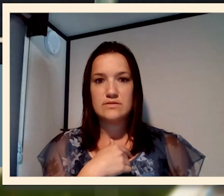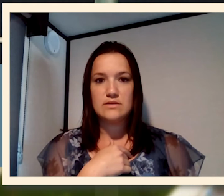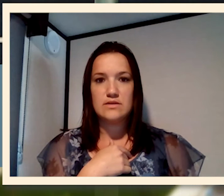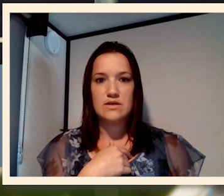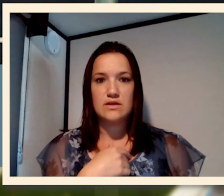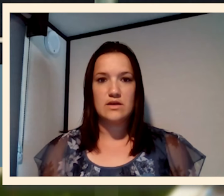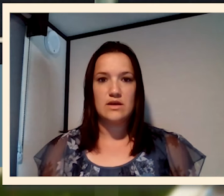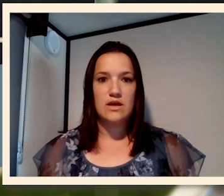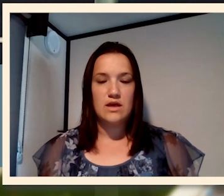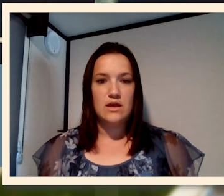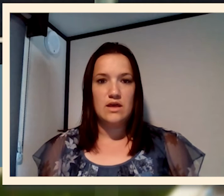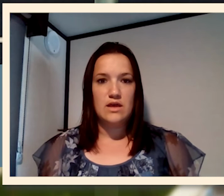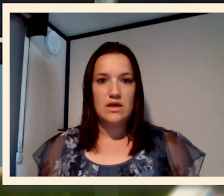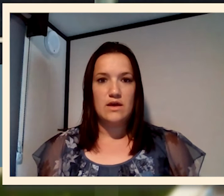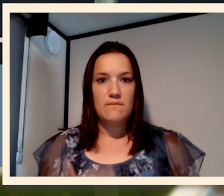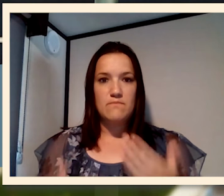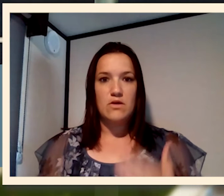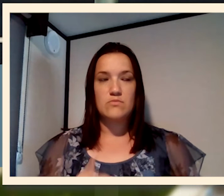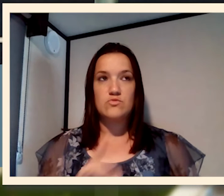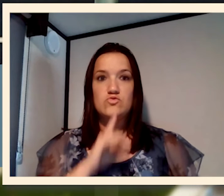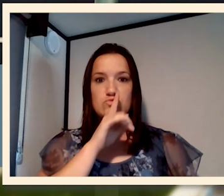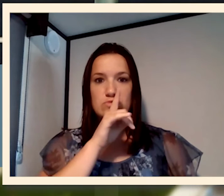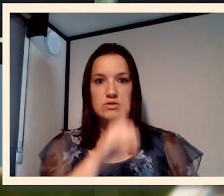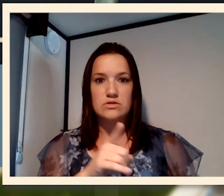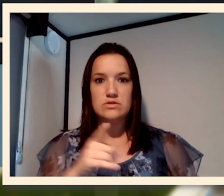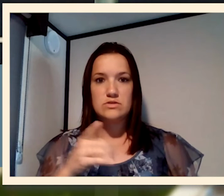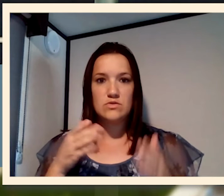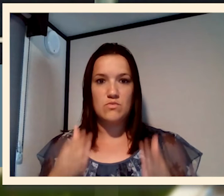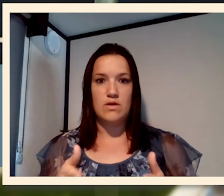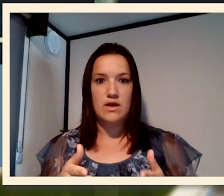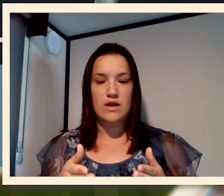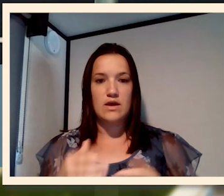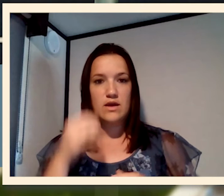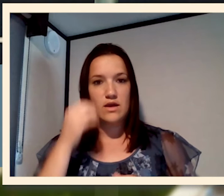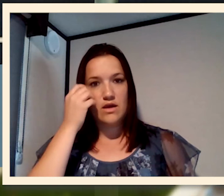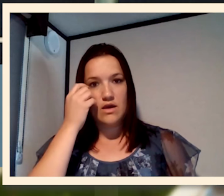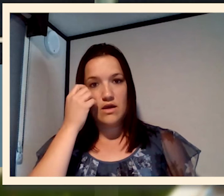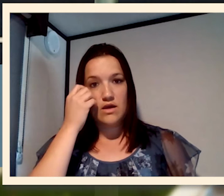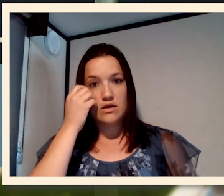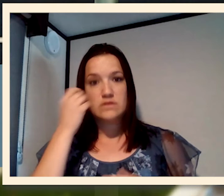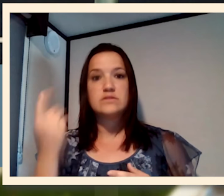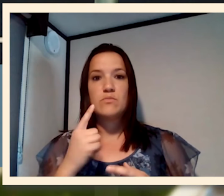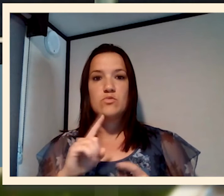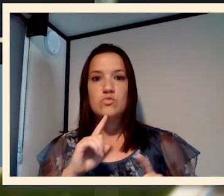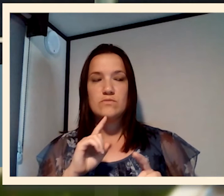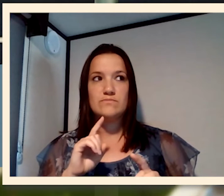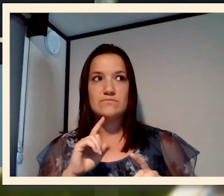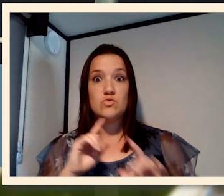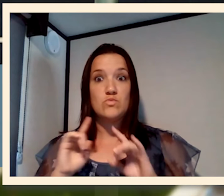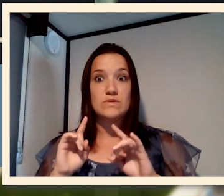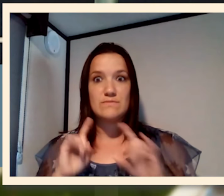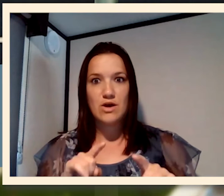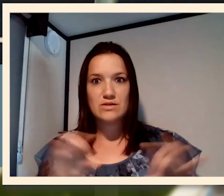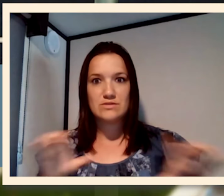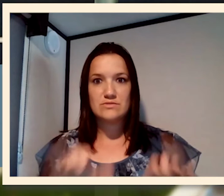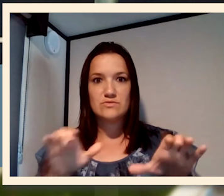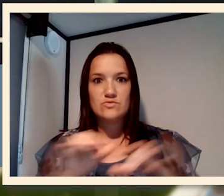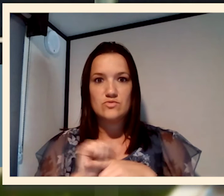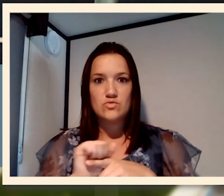part. It probably is the most, you know, realistic way to test, you know,